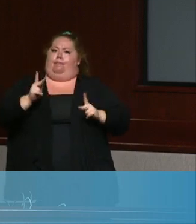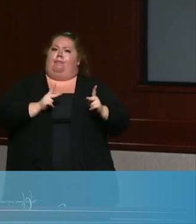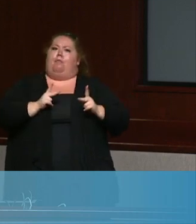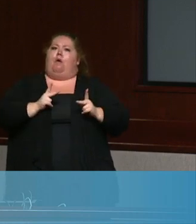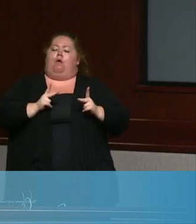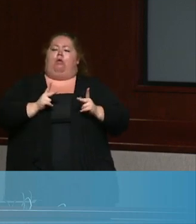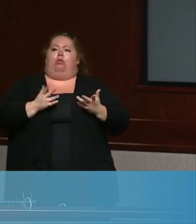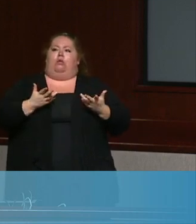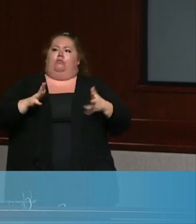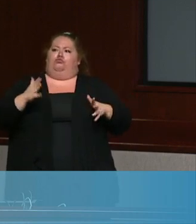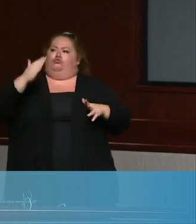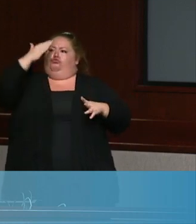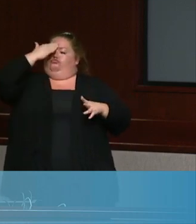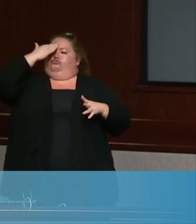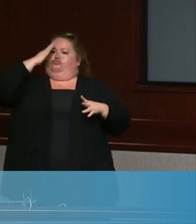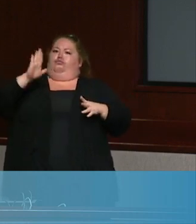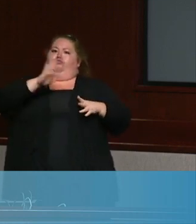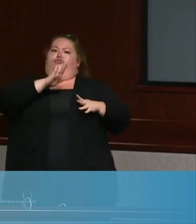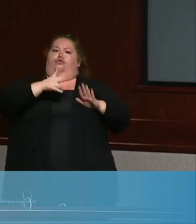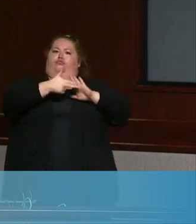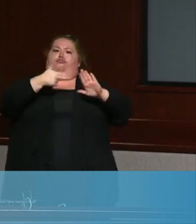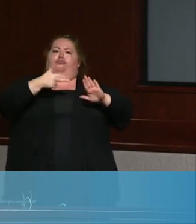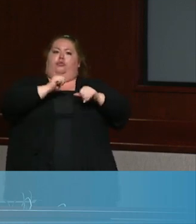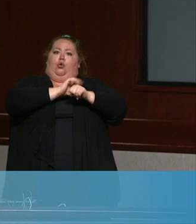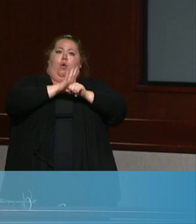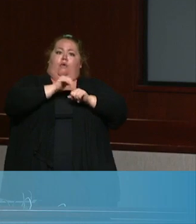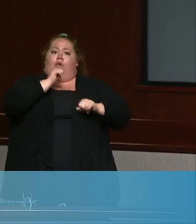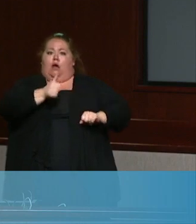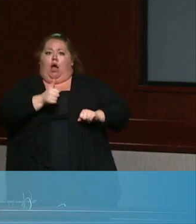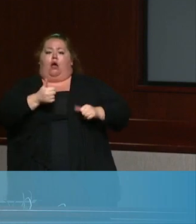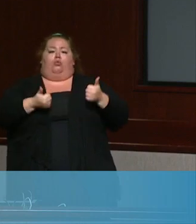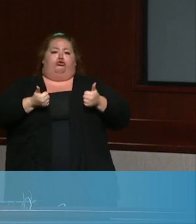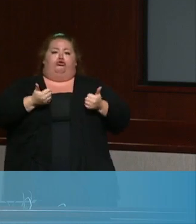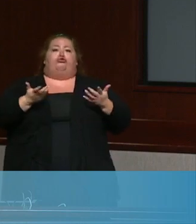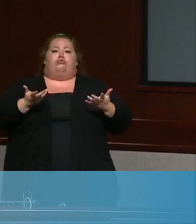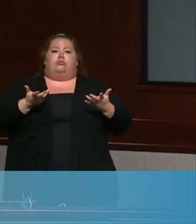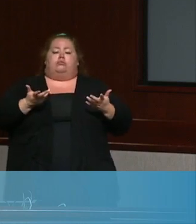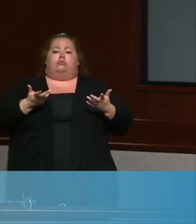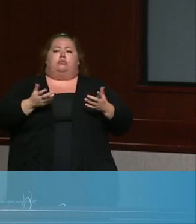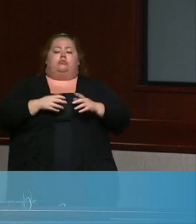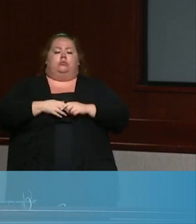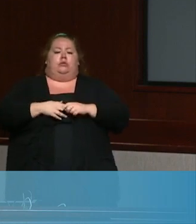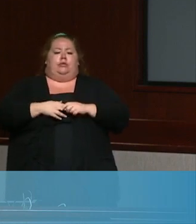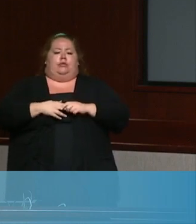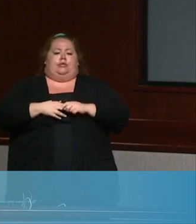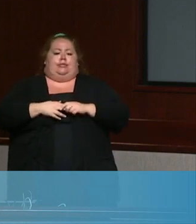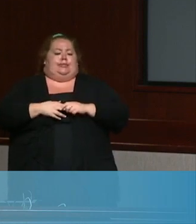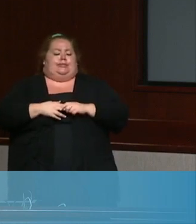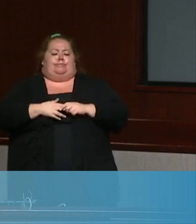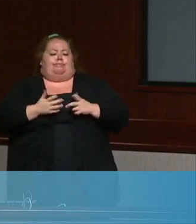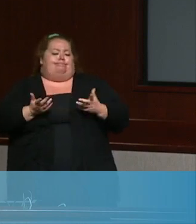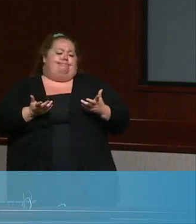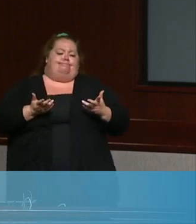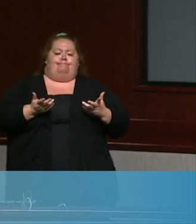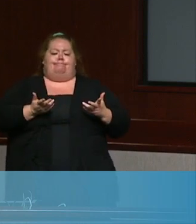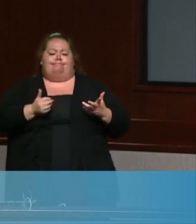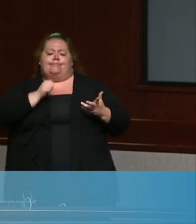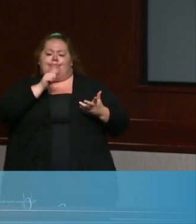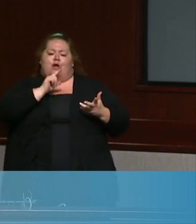they can take precautions, we can trace around them. And so I don't think it's a question of